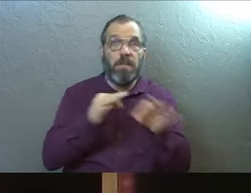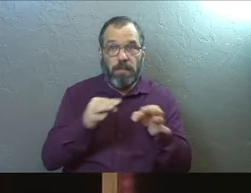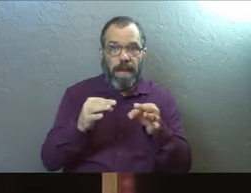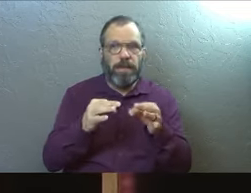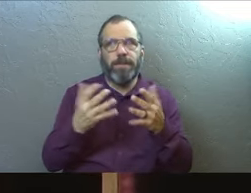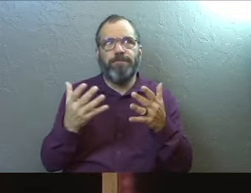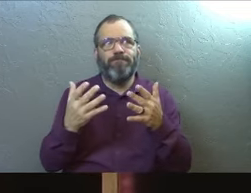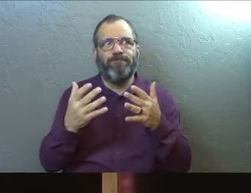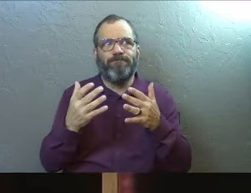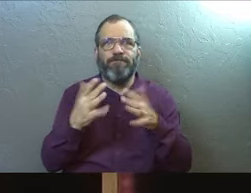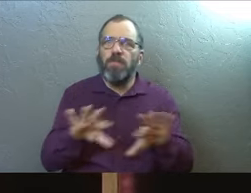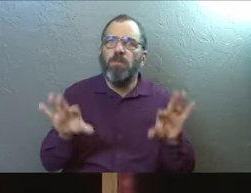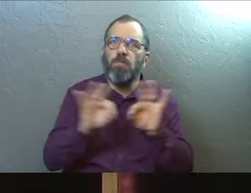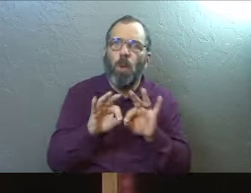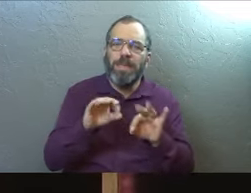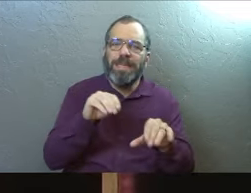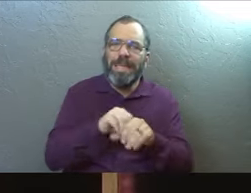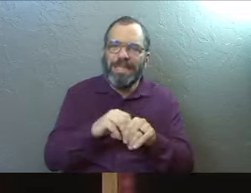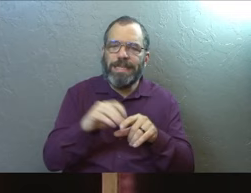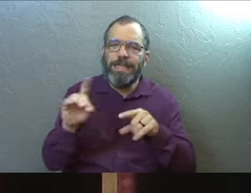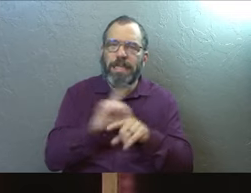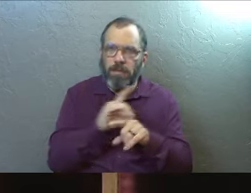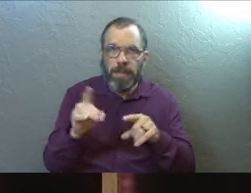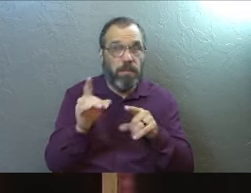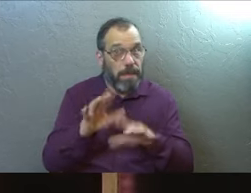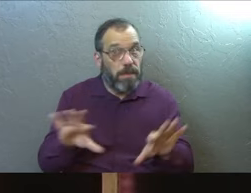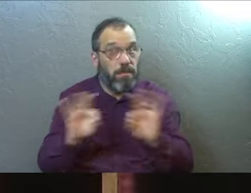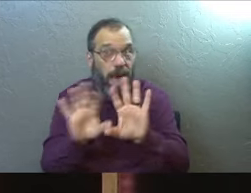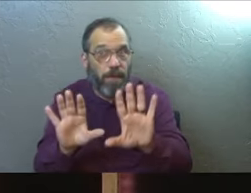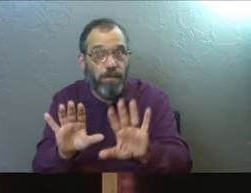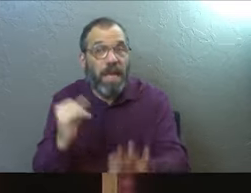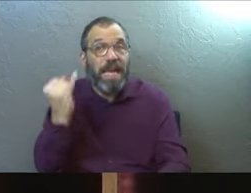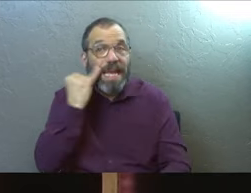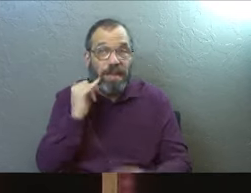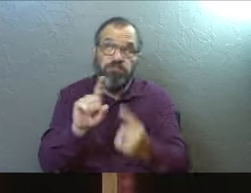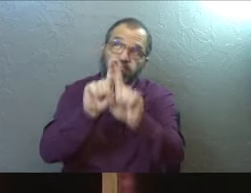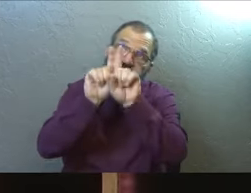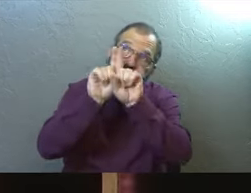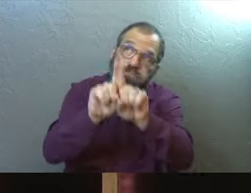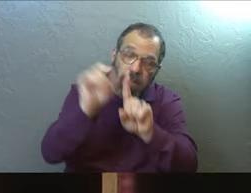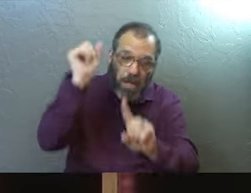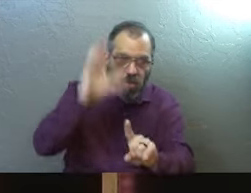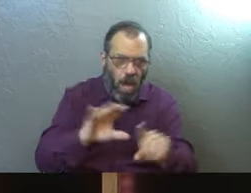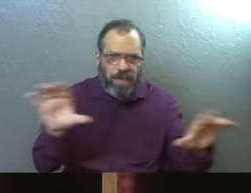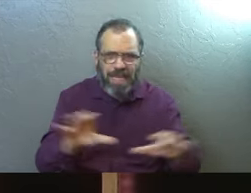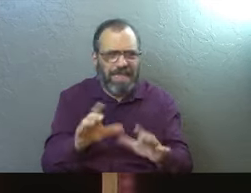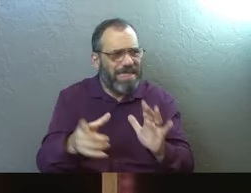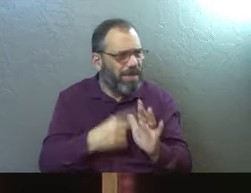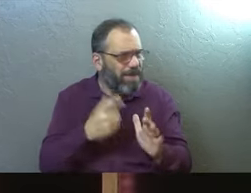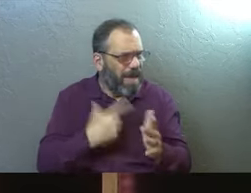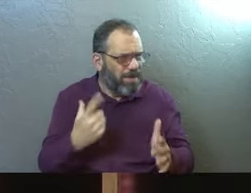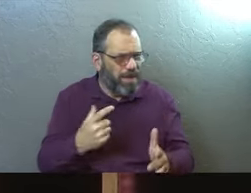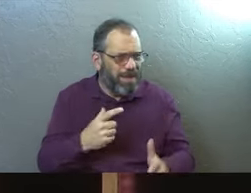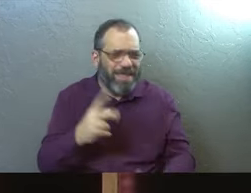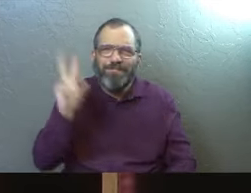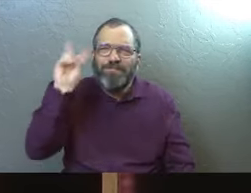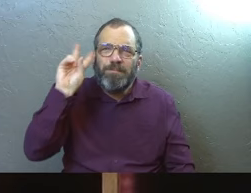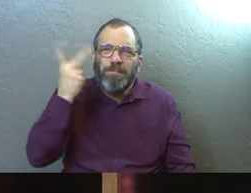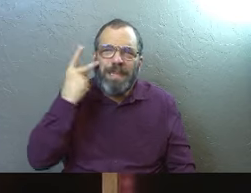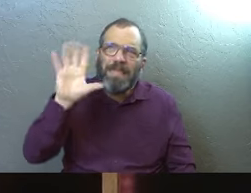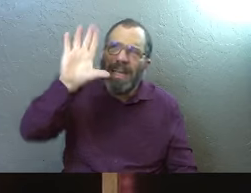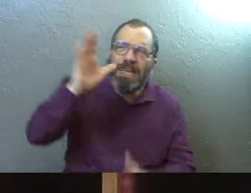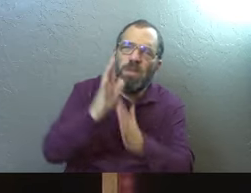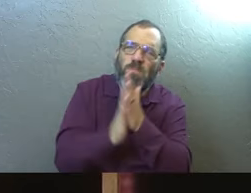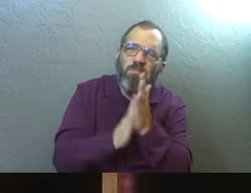the nuances of it. And these nuances and these motivations matter. Because if you're walking with God and God does things, sometimes we misunderstand